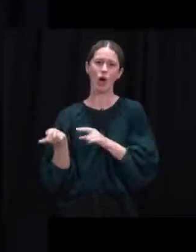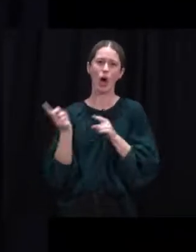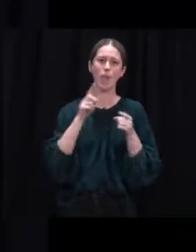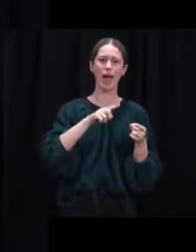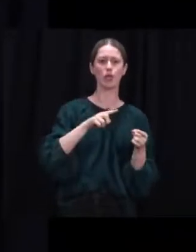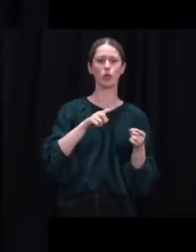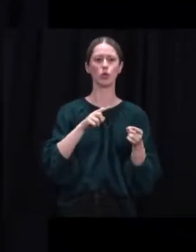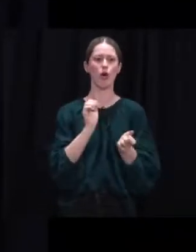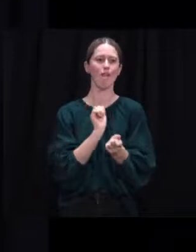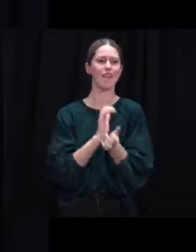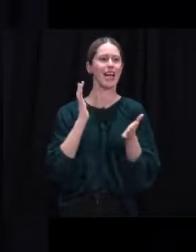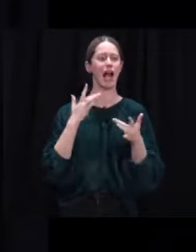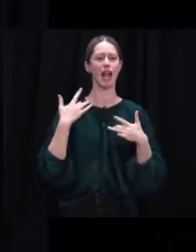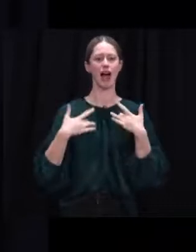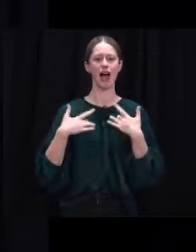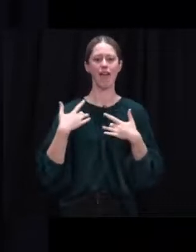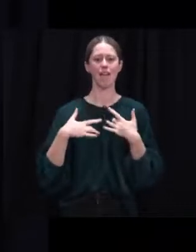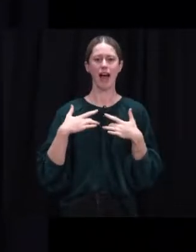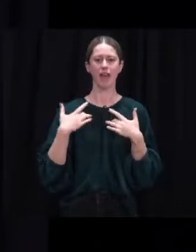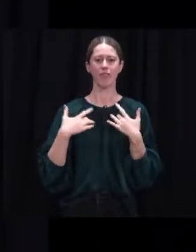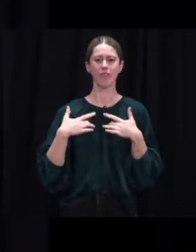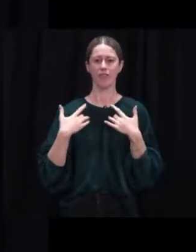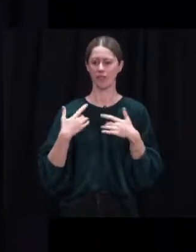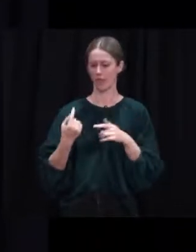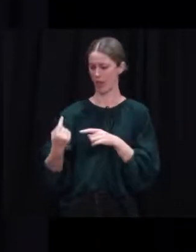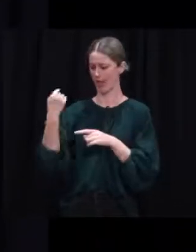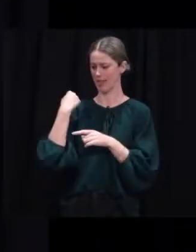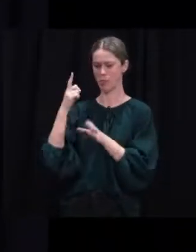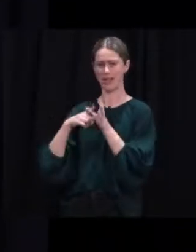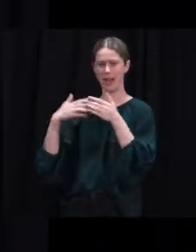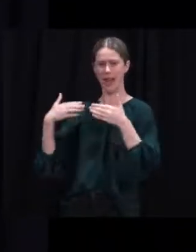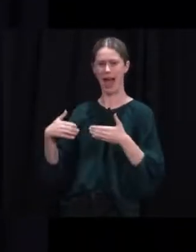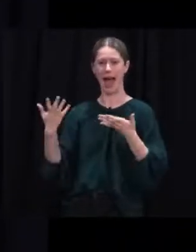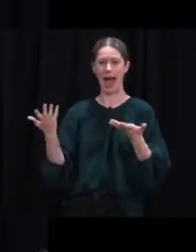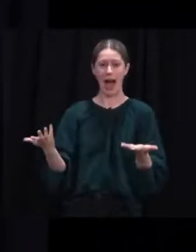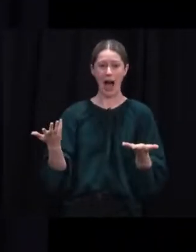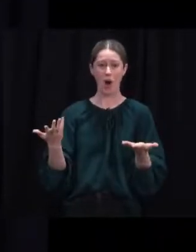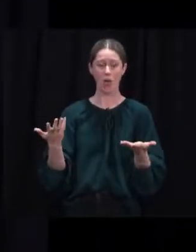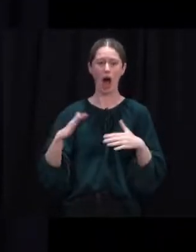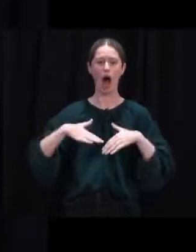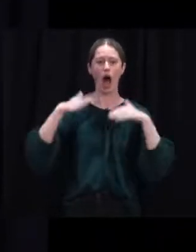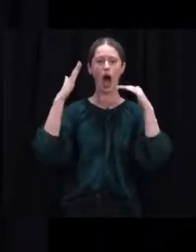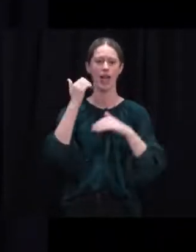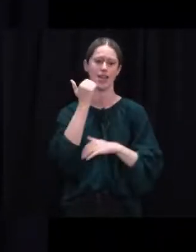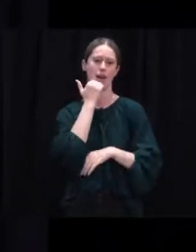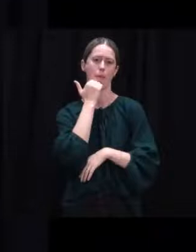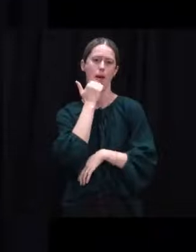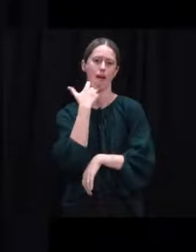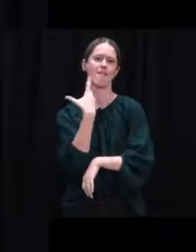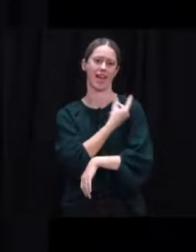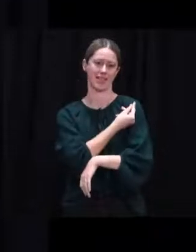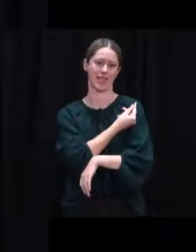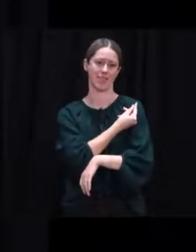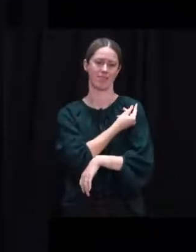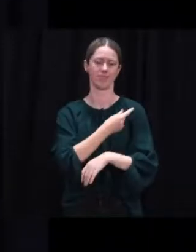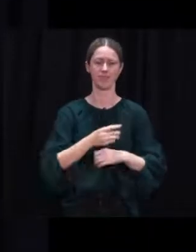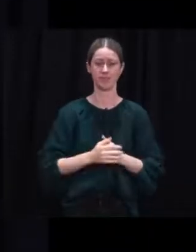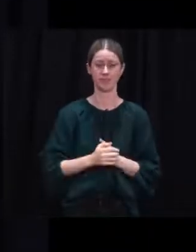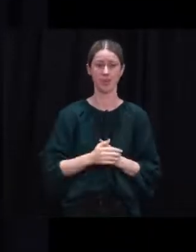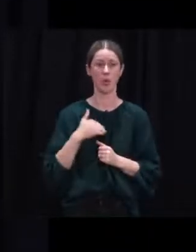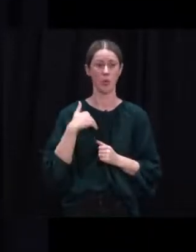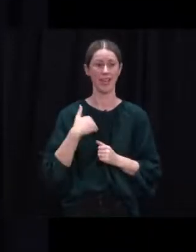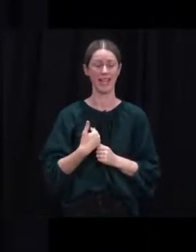vaccinated. Nobody wants to be in lockdown, and the best way that we can return to enjoying the freedoms that we have had for much